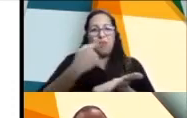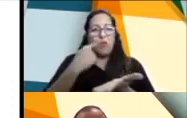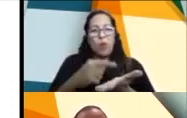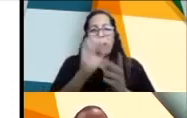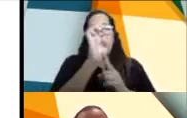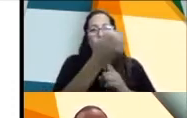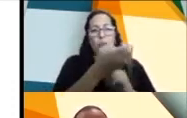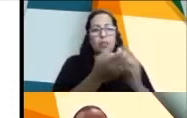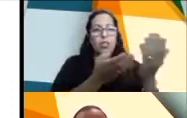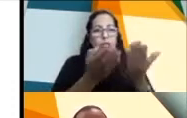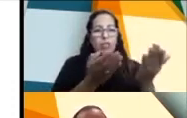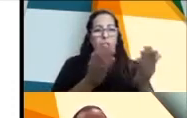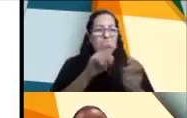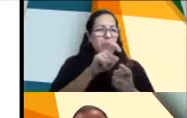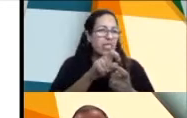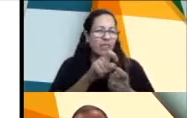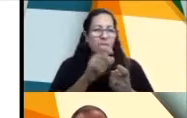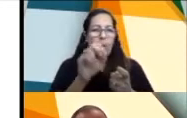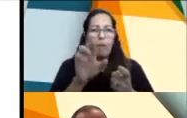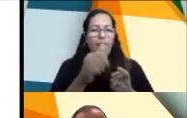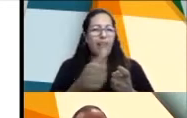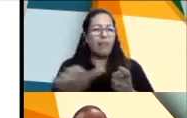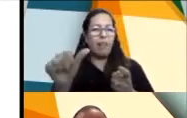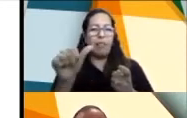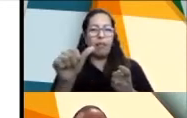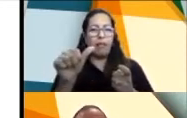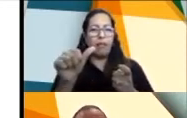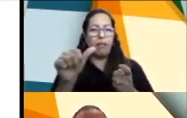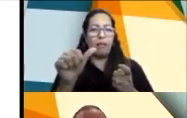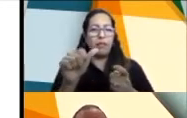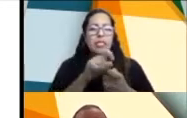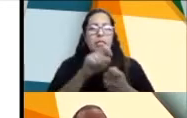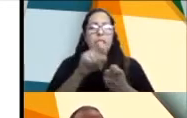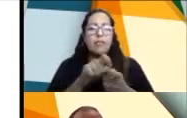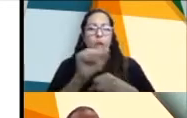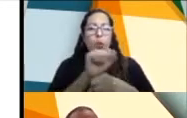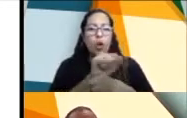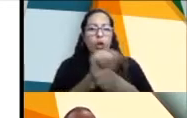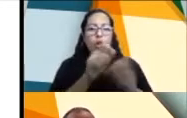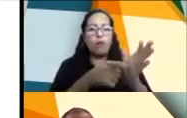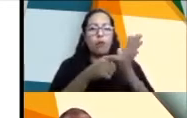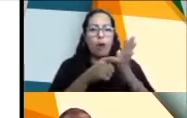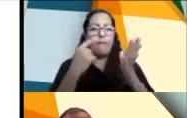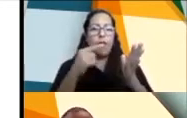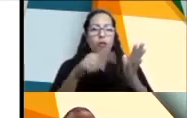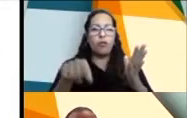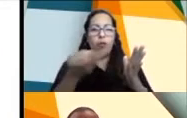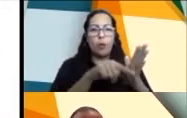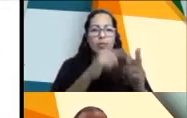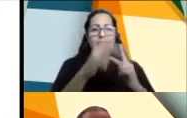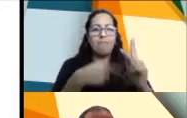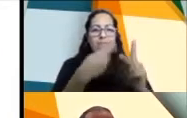specific studies or any other specific work that are going to be required for those specific cases